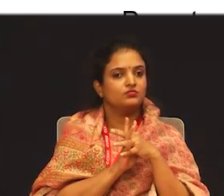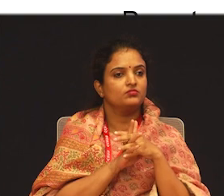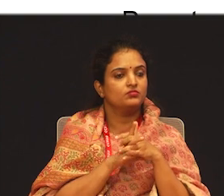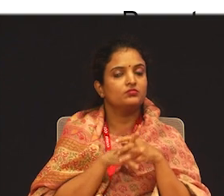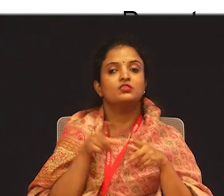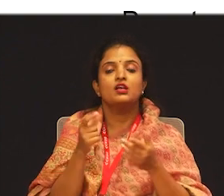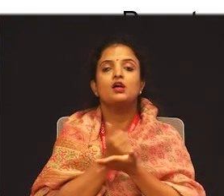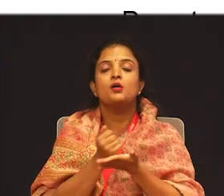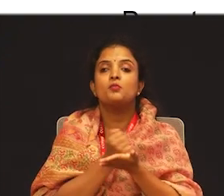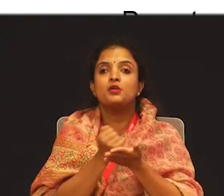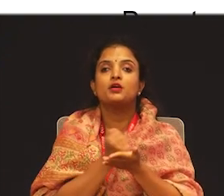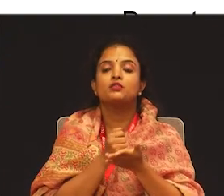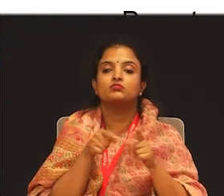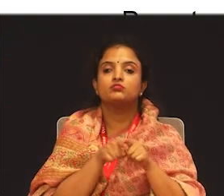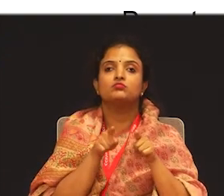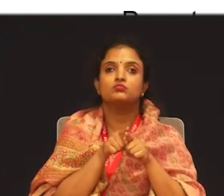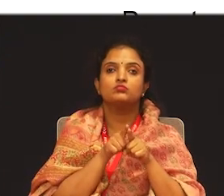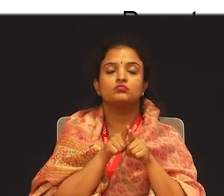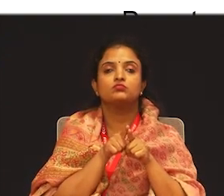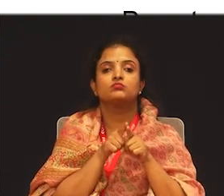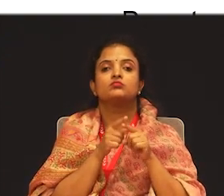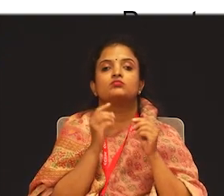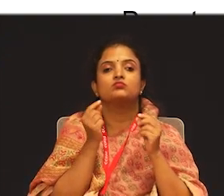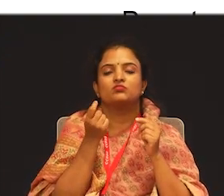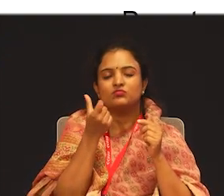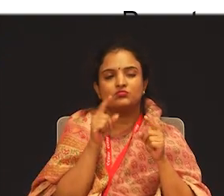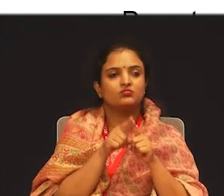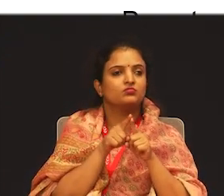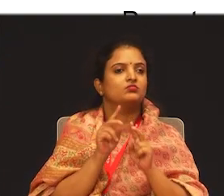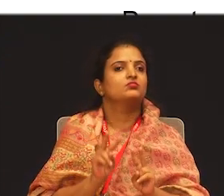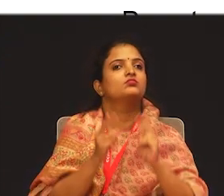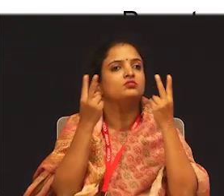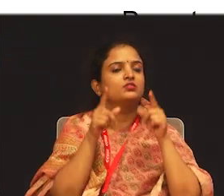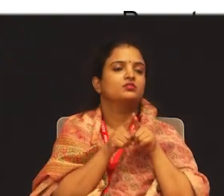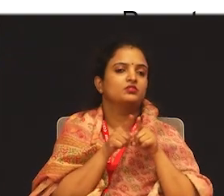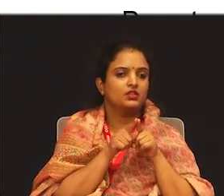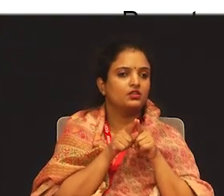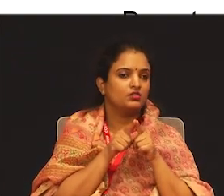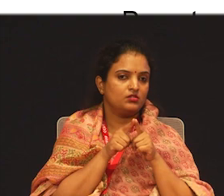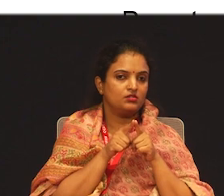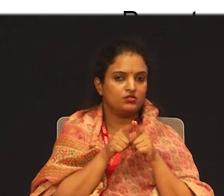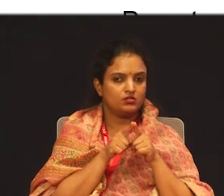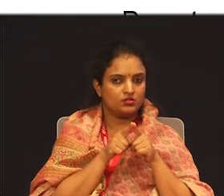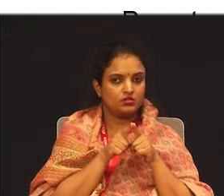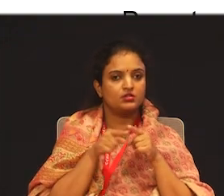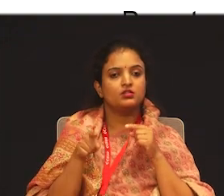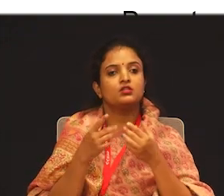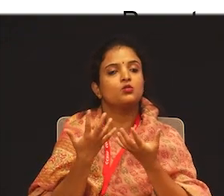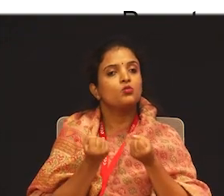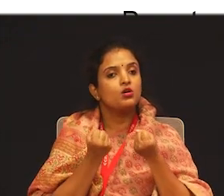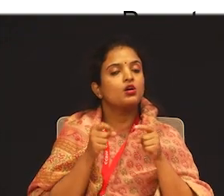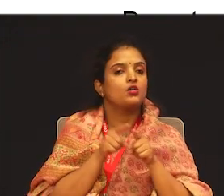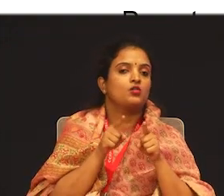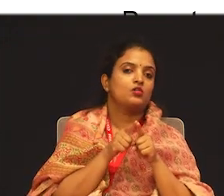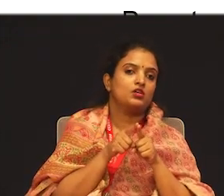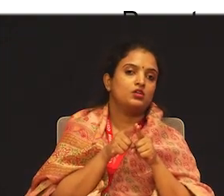so the practices on the ground is a little different from the ideal situation. So there needs to